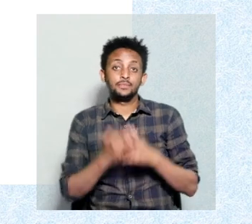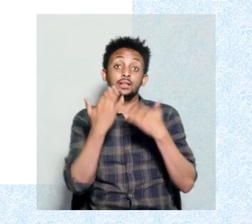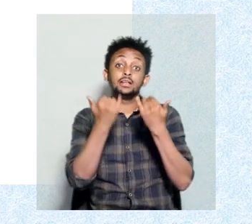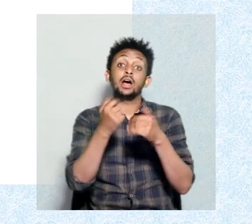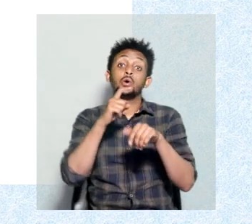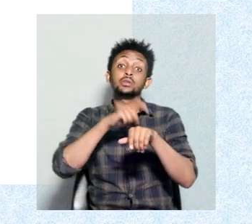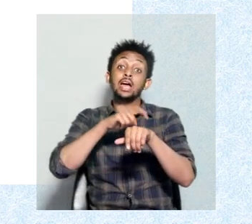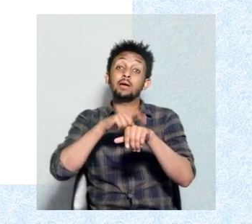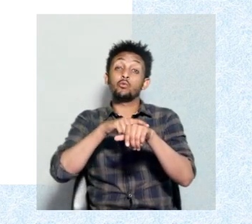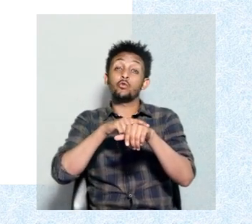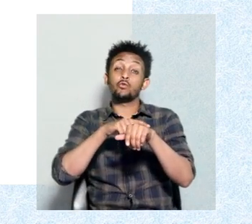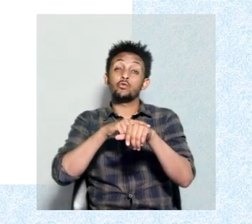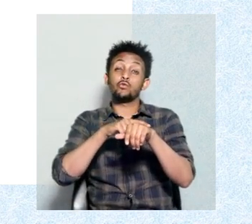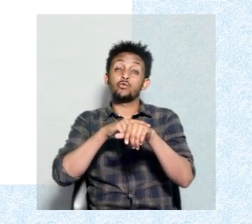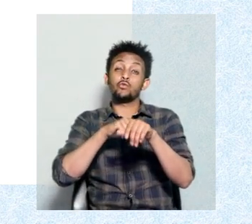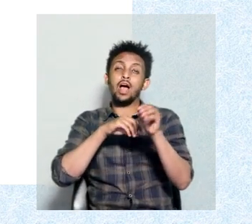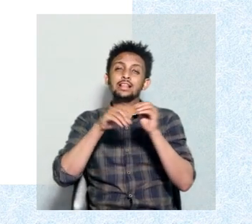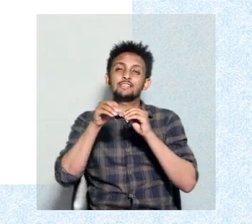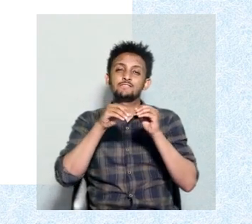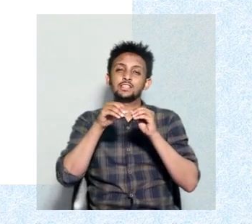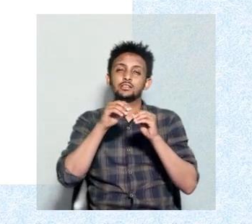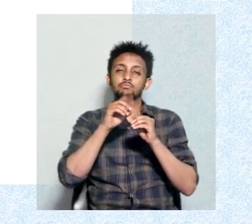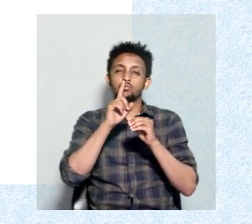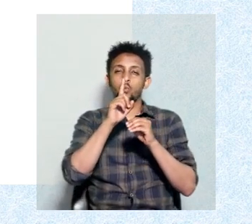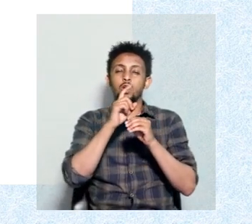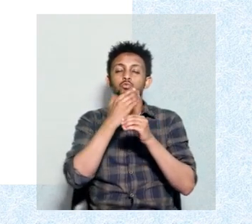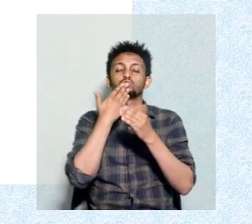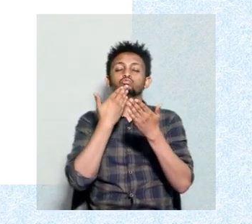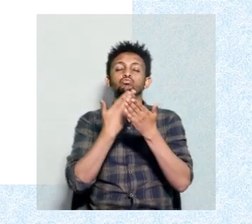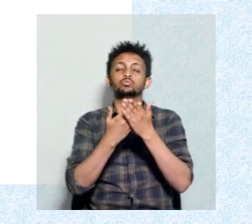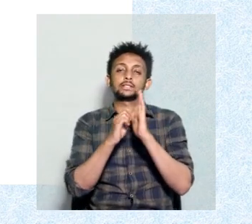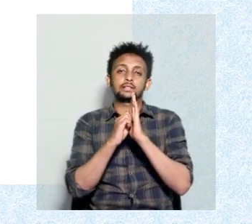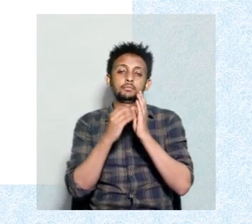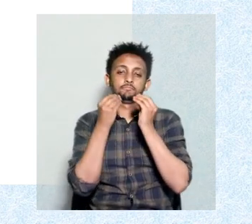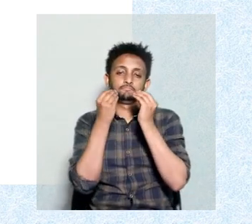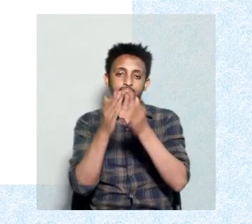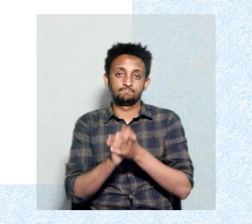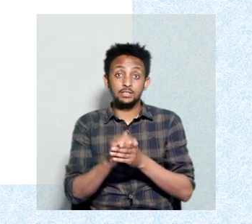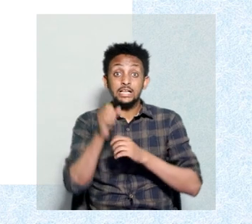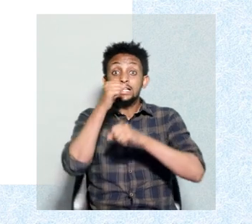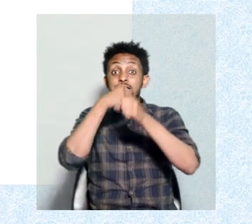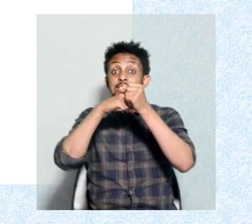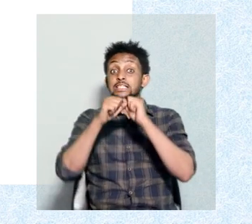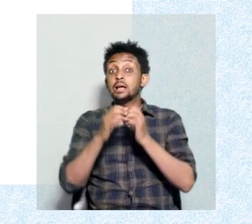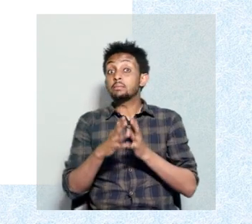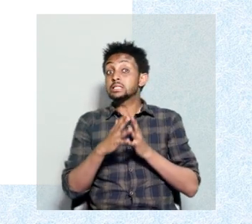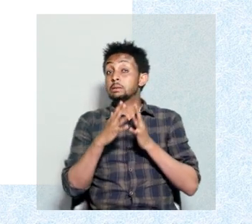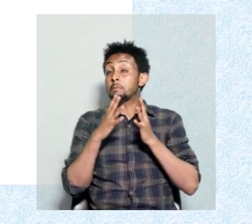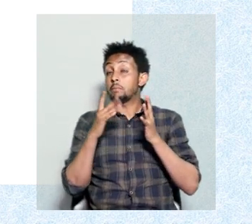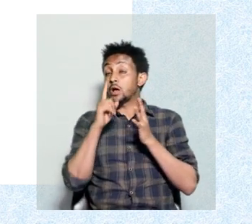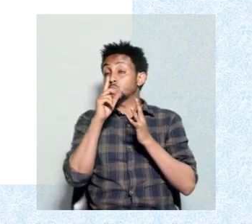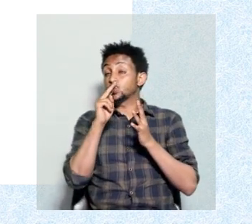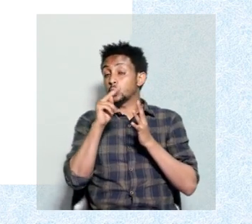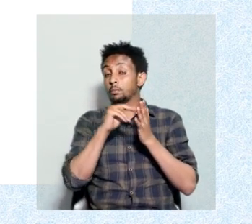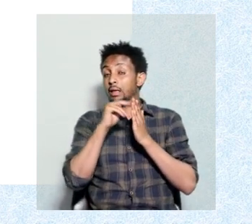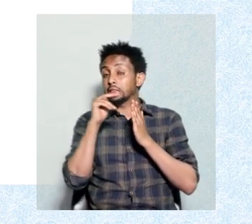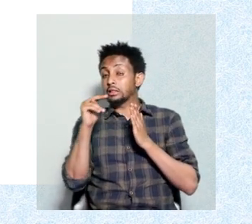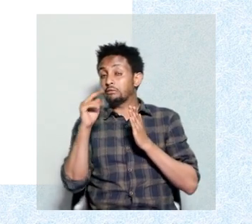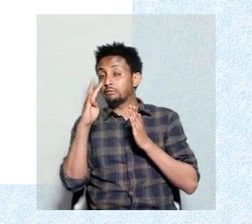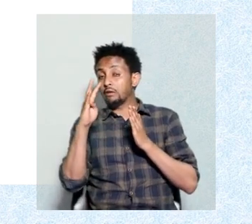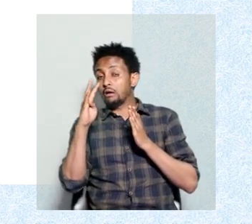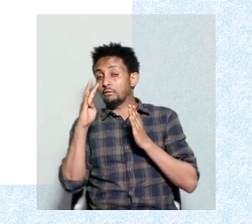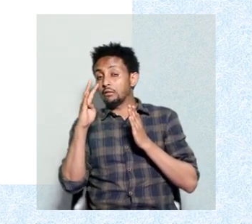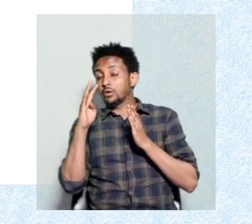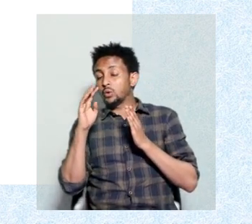Now it's the time of activity. Let's try to solve one good example. A system expands from 2 meter cube to 5 meter